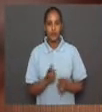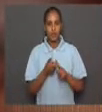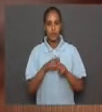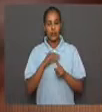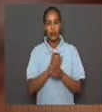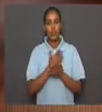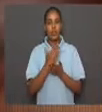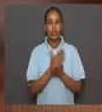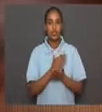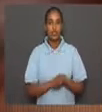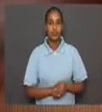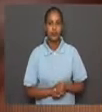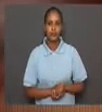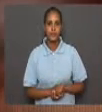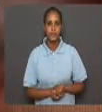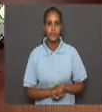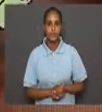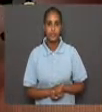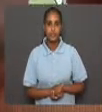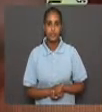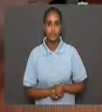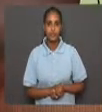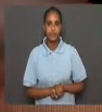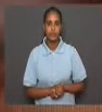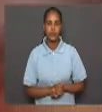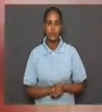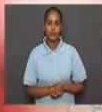Let's get back to our lesson.